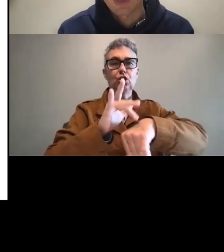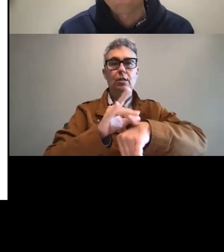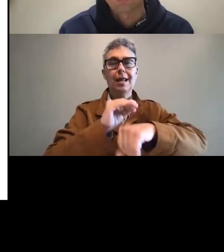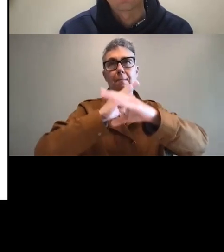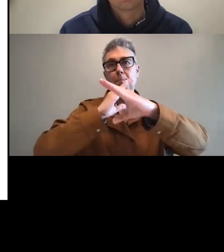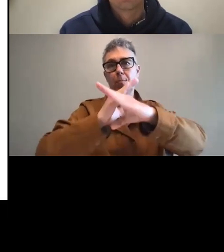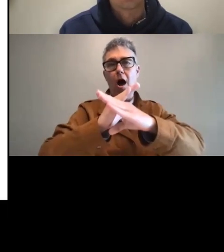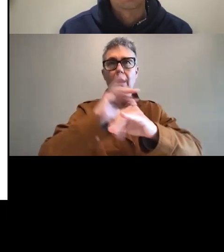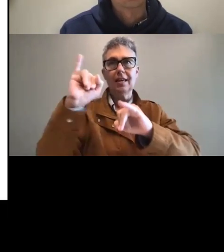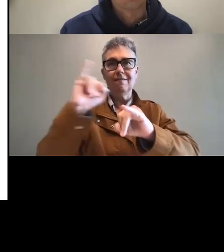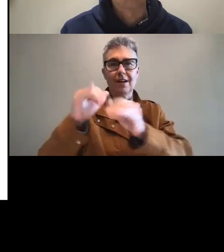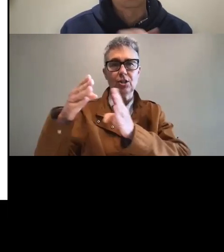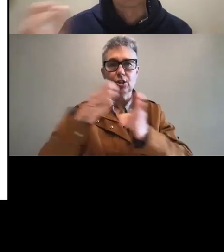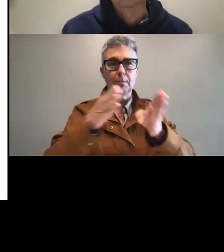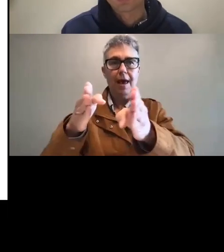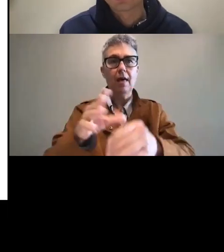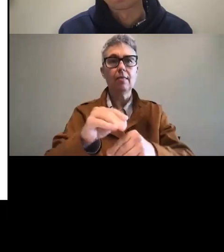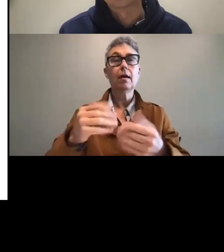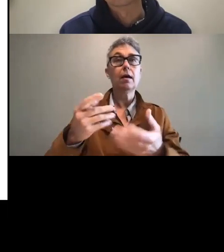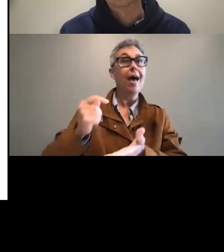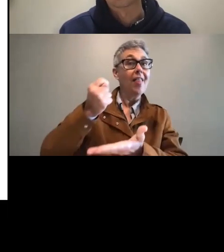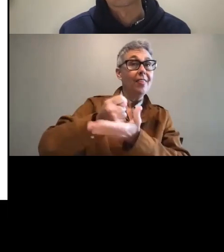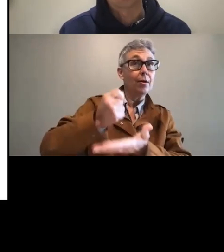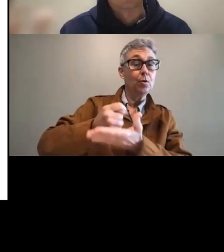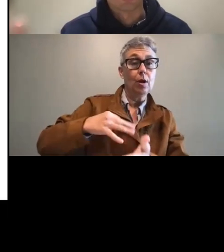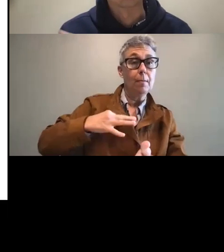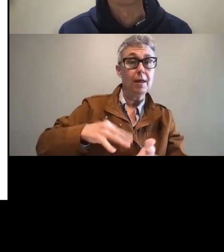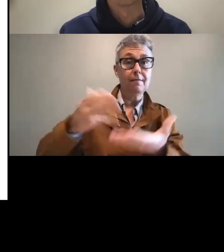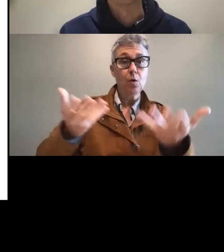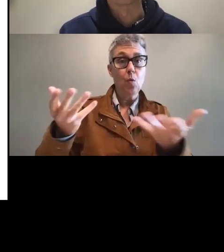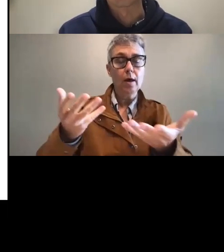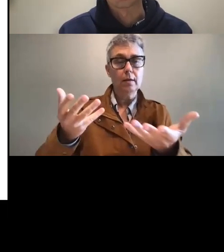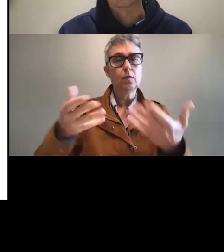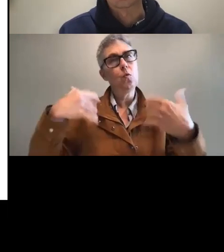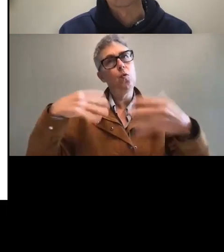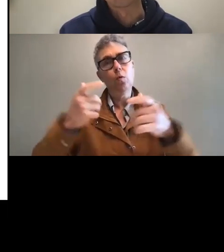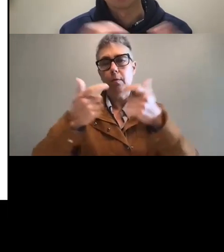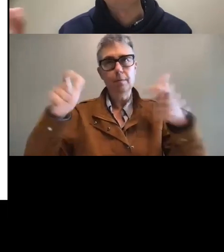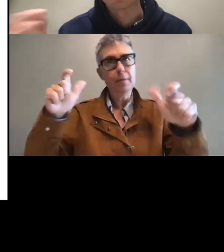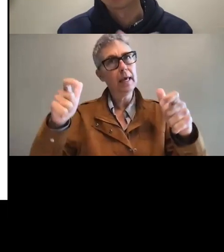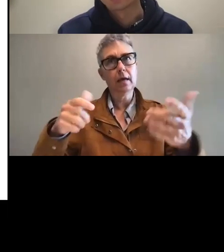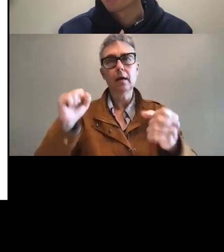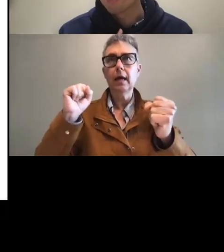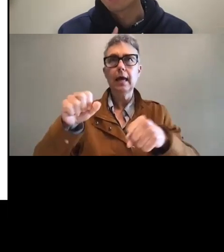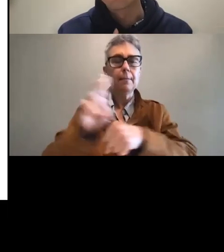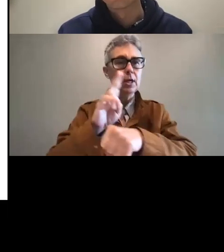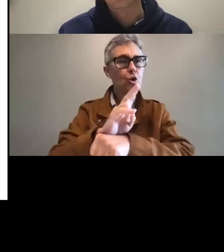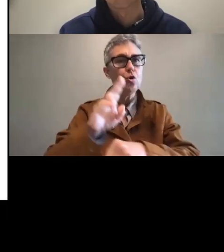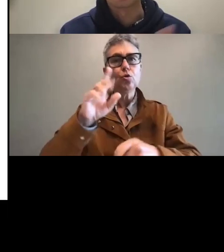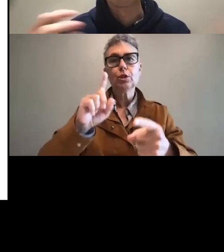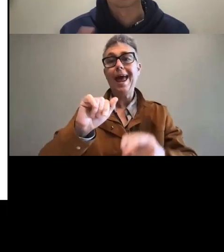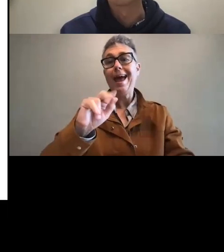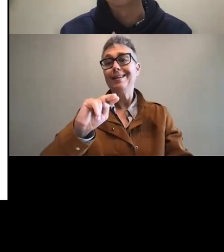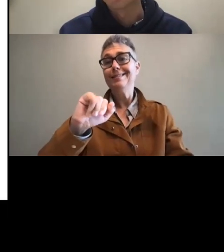infection pathway. And its therapeutic utility is huge. It can be used as antivirals